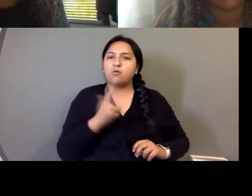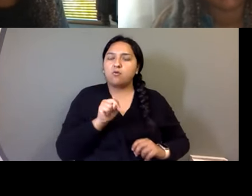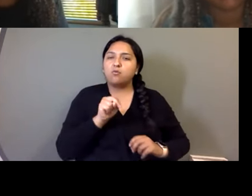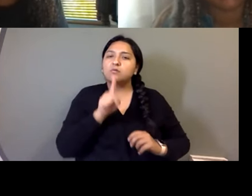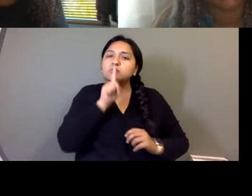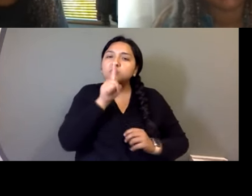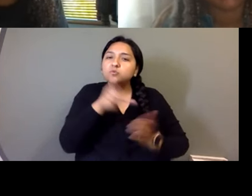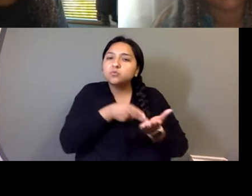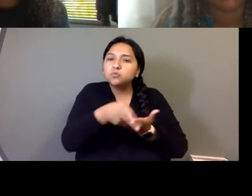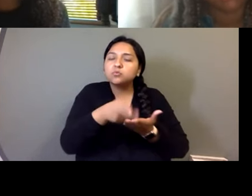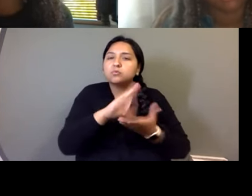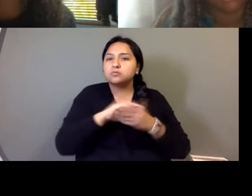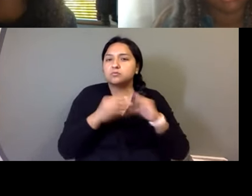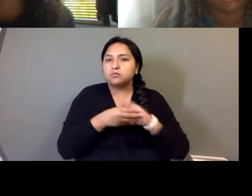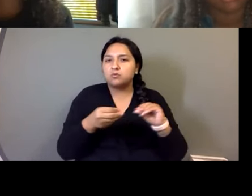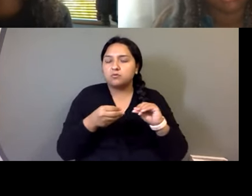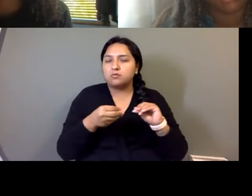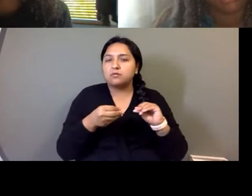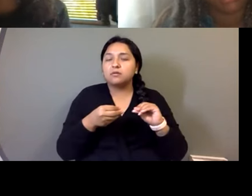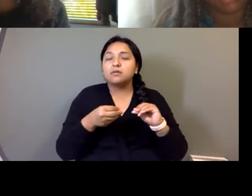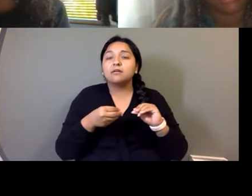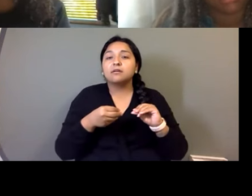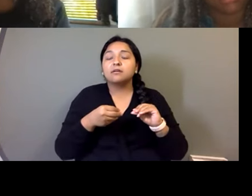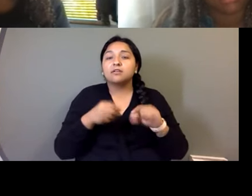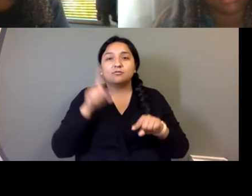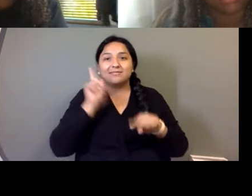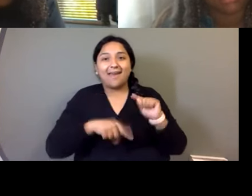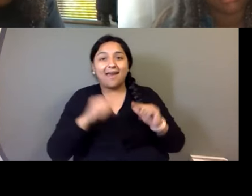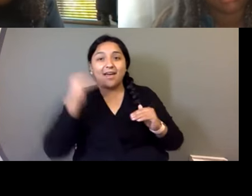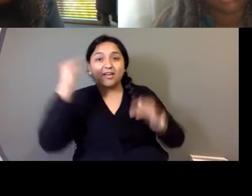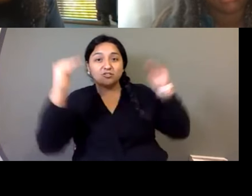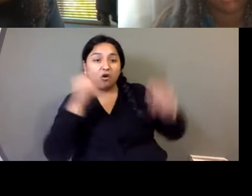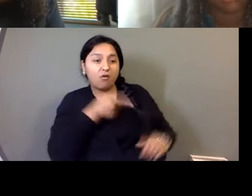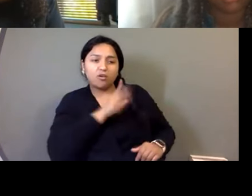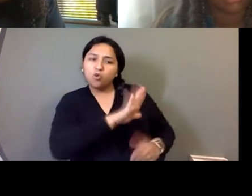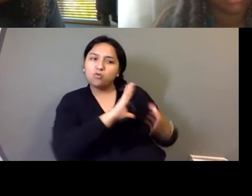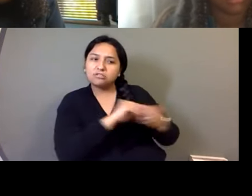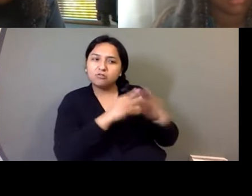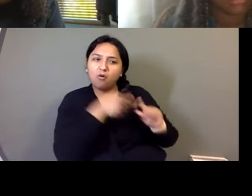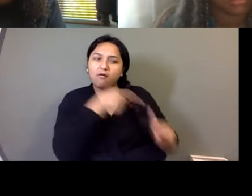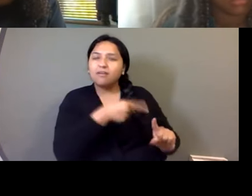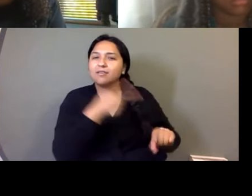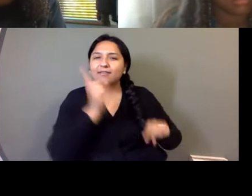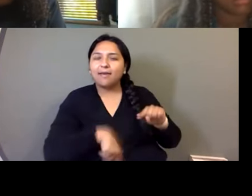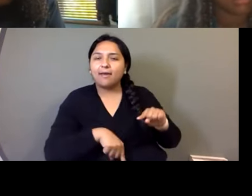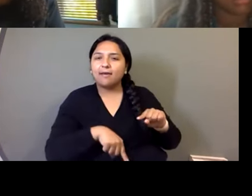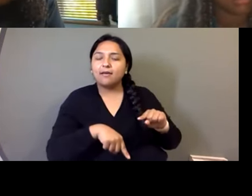And you can't do that by telling them what their story is, you know, it's by like giving space, giving tools